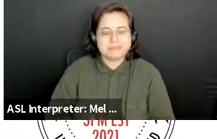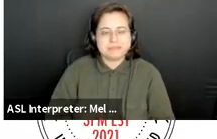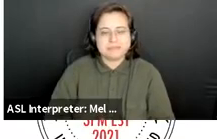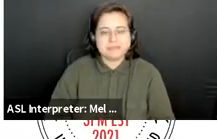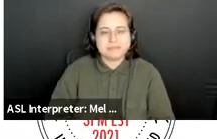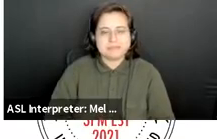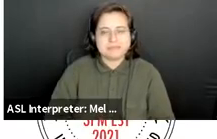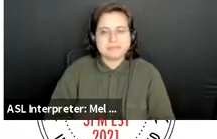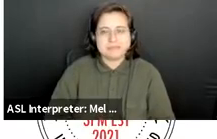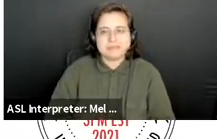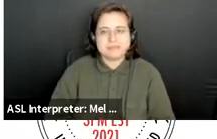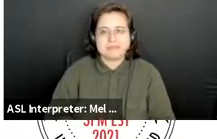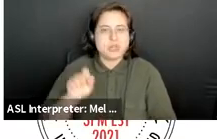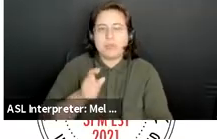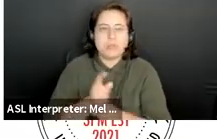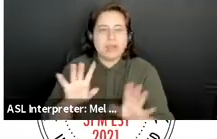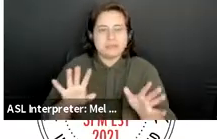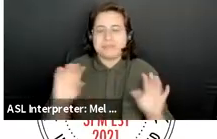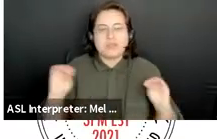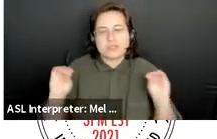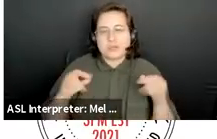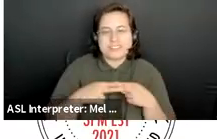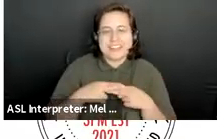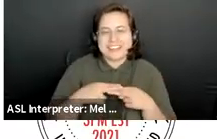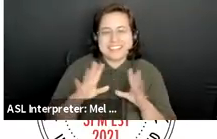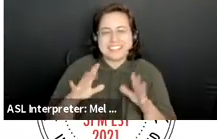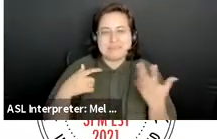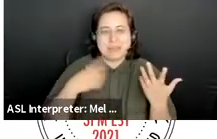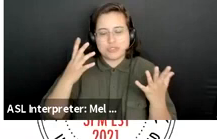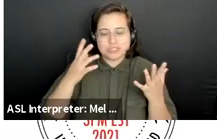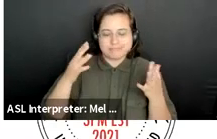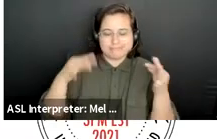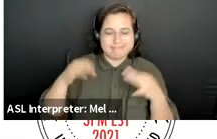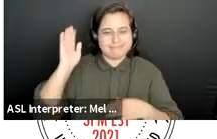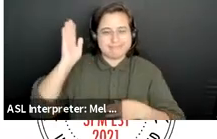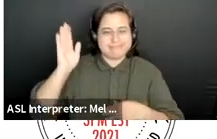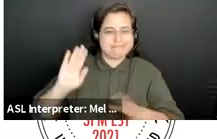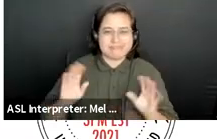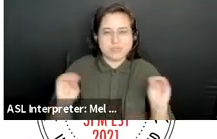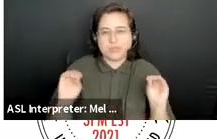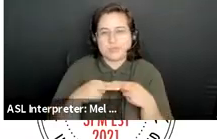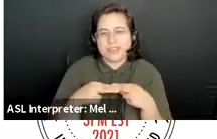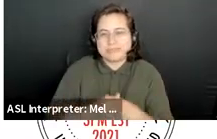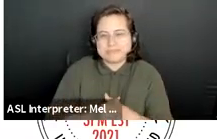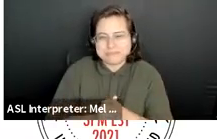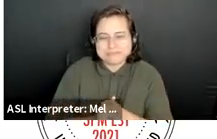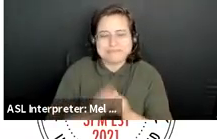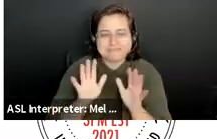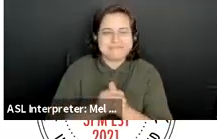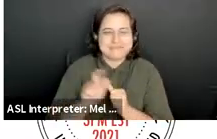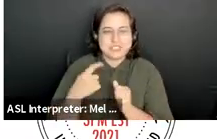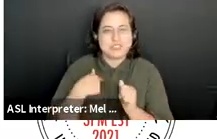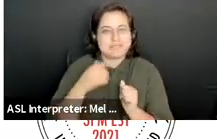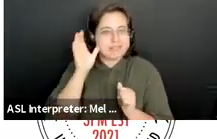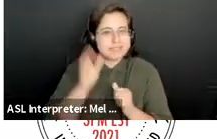We don't have slides for the case study. I'm vamping here, so there's no slides. This is just